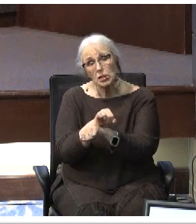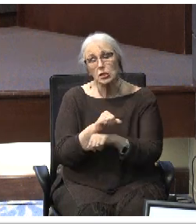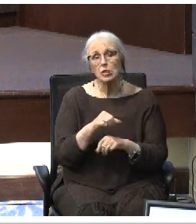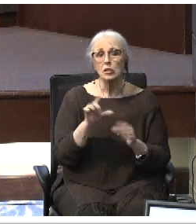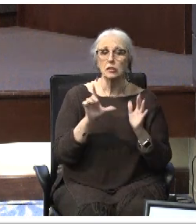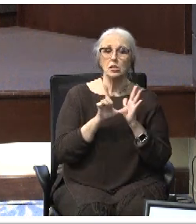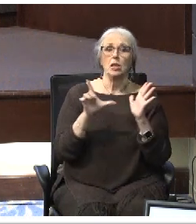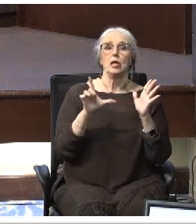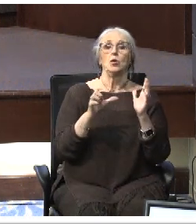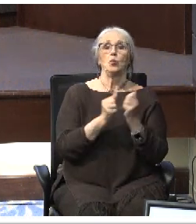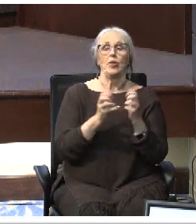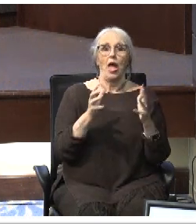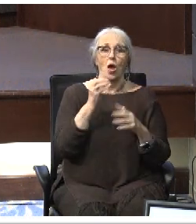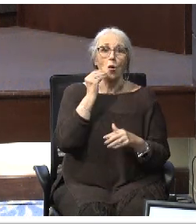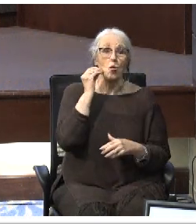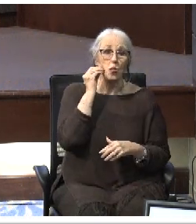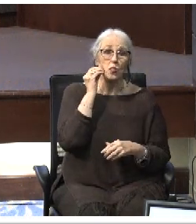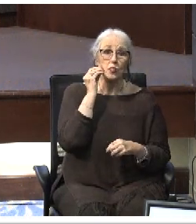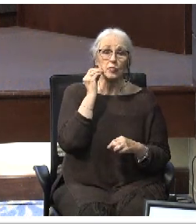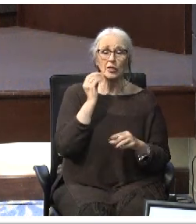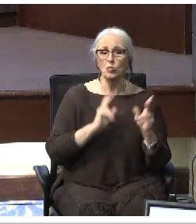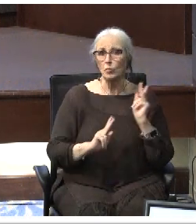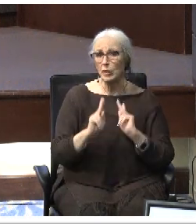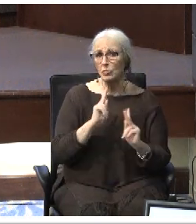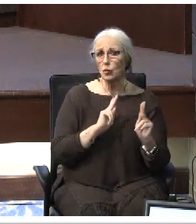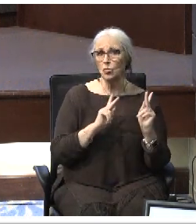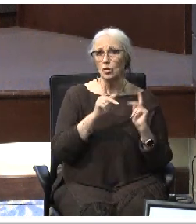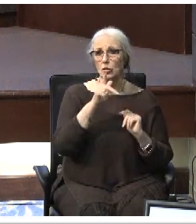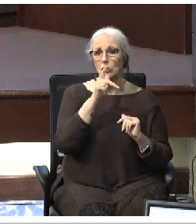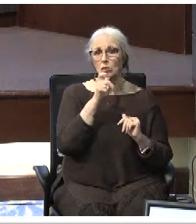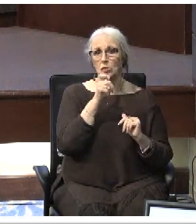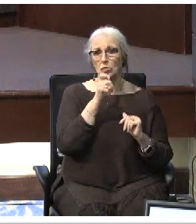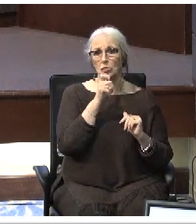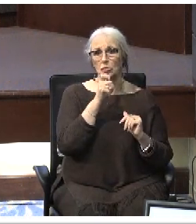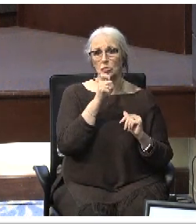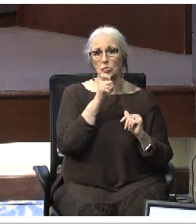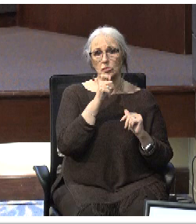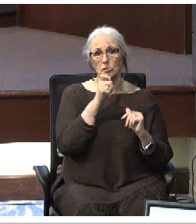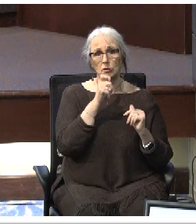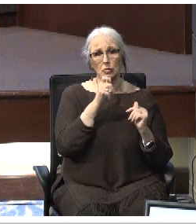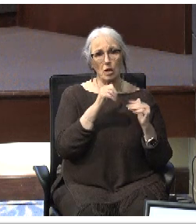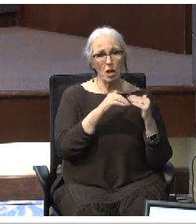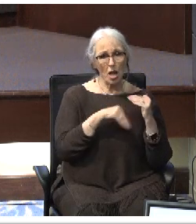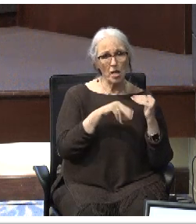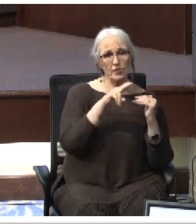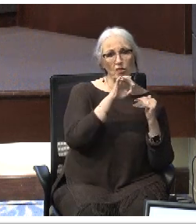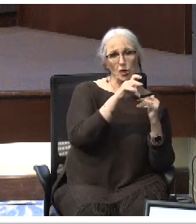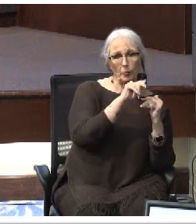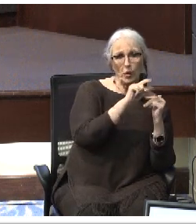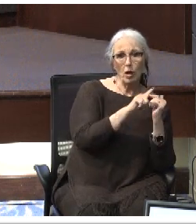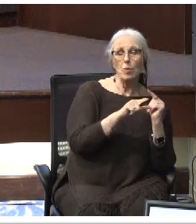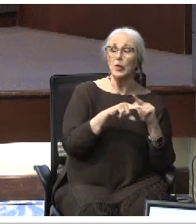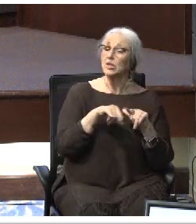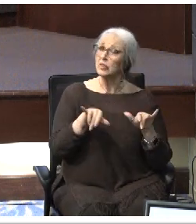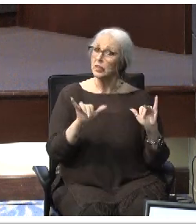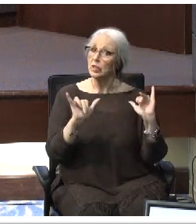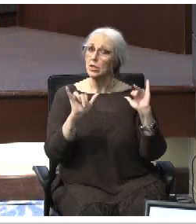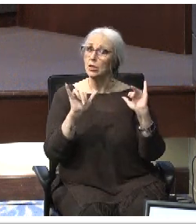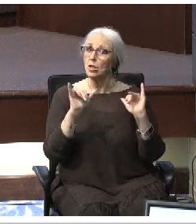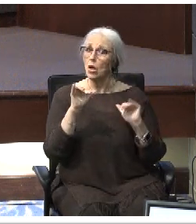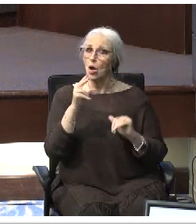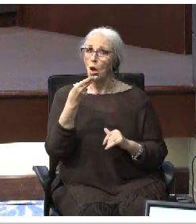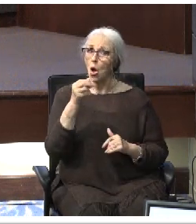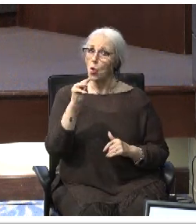you find yourself homeless. These are individuals who are considered less vulnerable but still homeless, and the